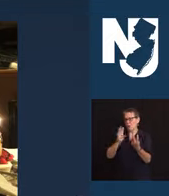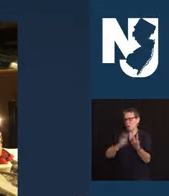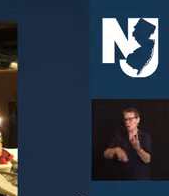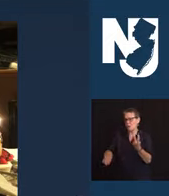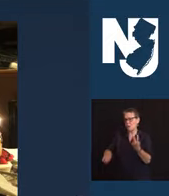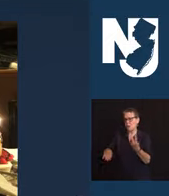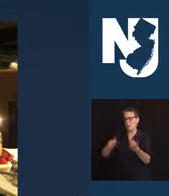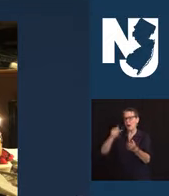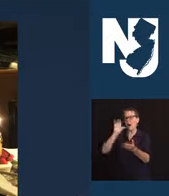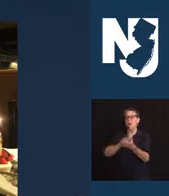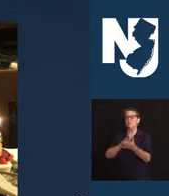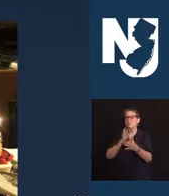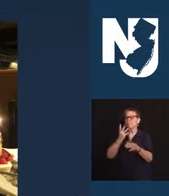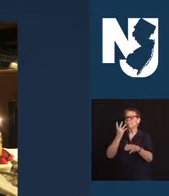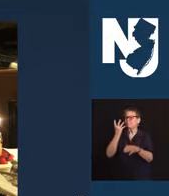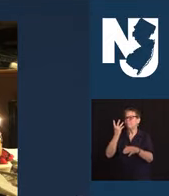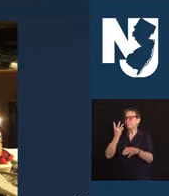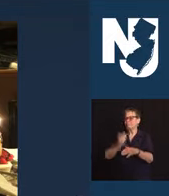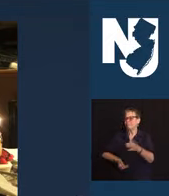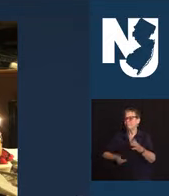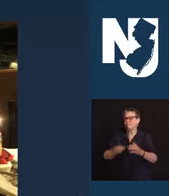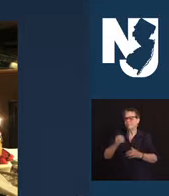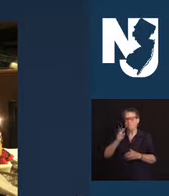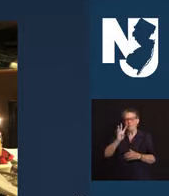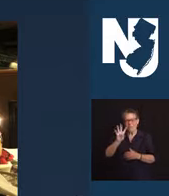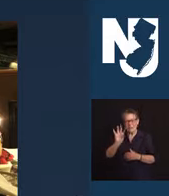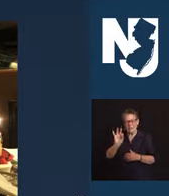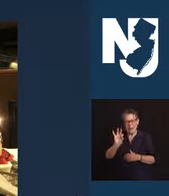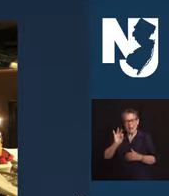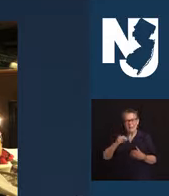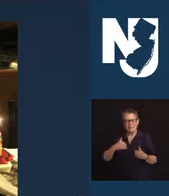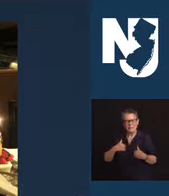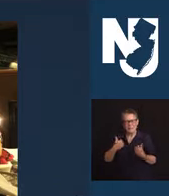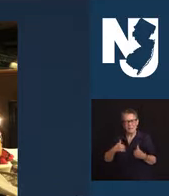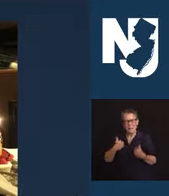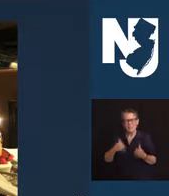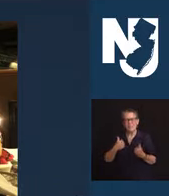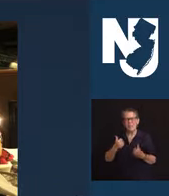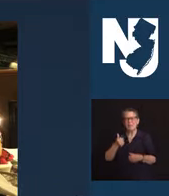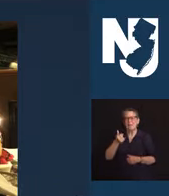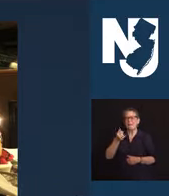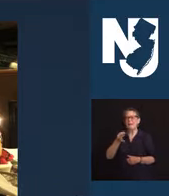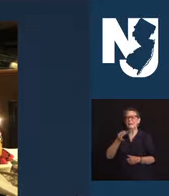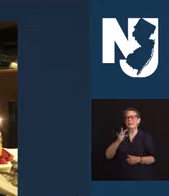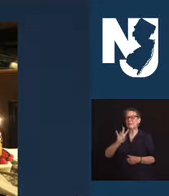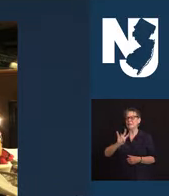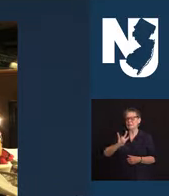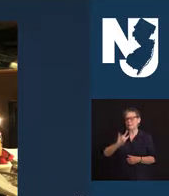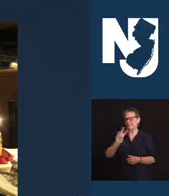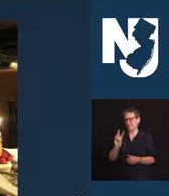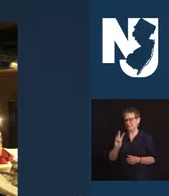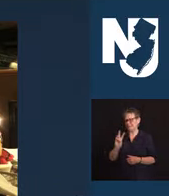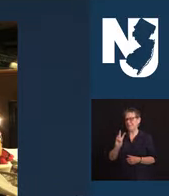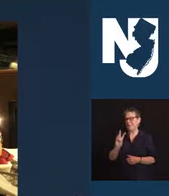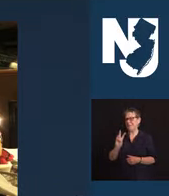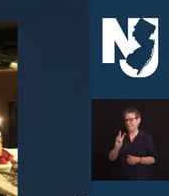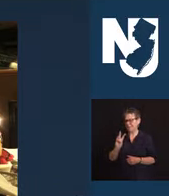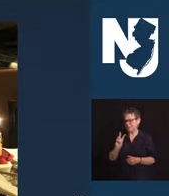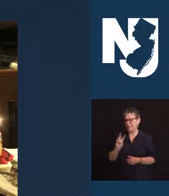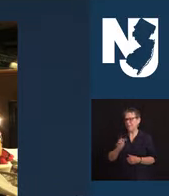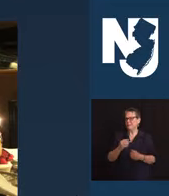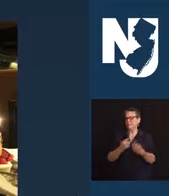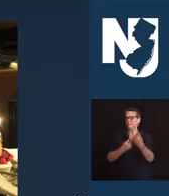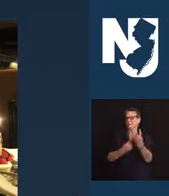passing on his 49th birthday back in 1976. Those 4 children, Robert, or Bobby